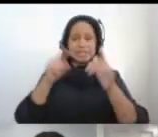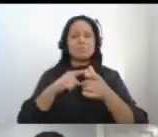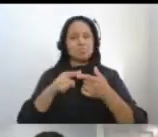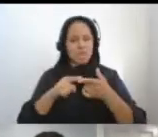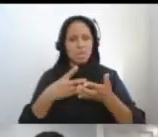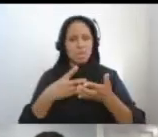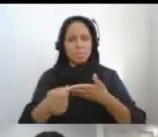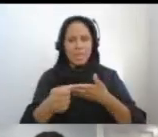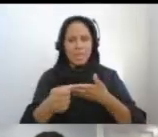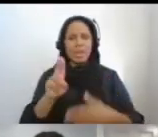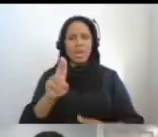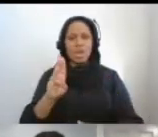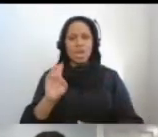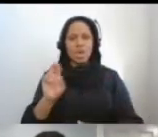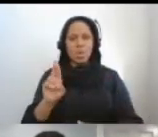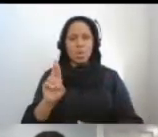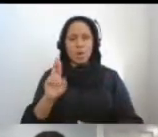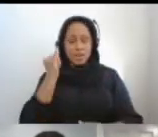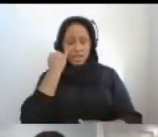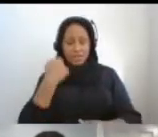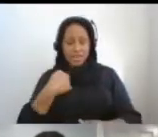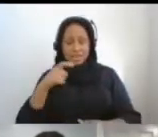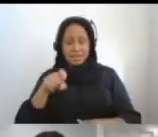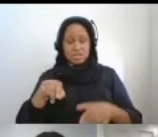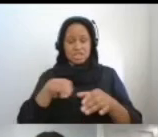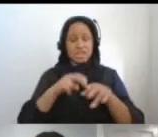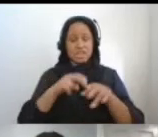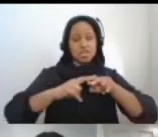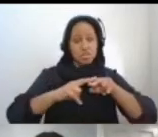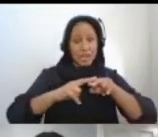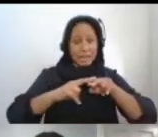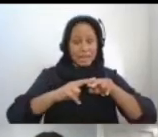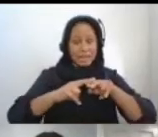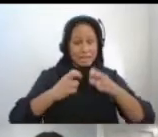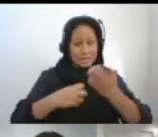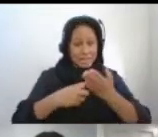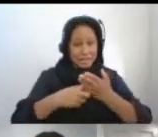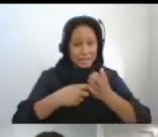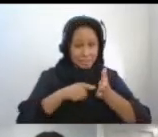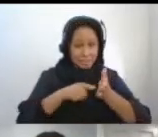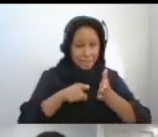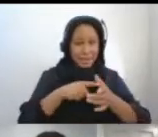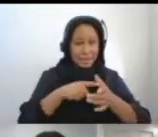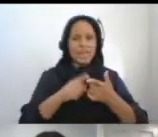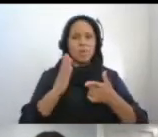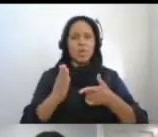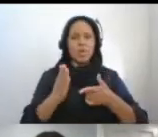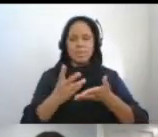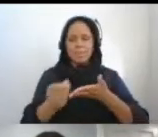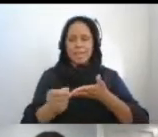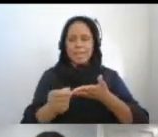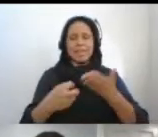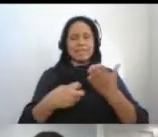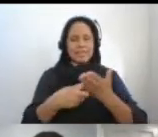take a train, it'll pay for my train expense, or a paratransit,